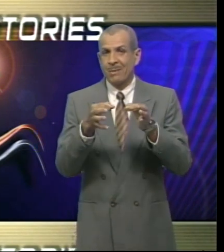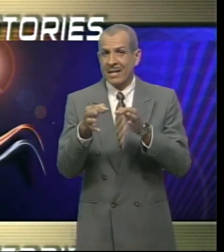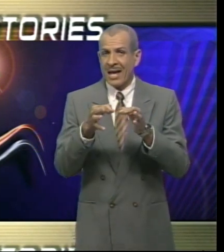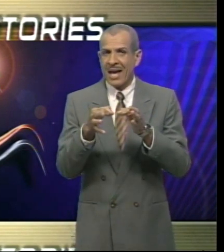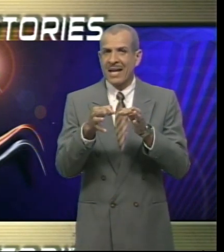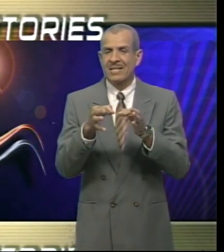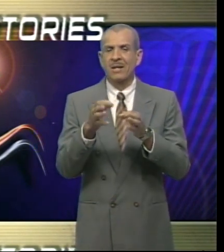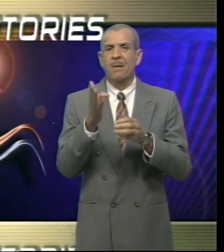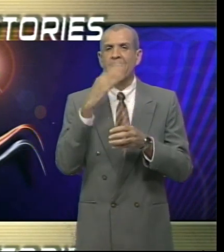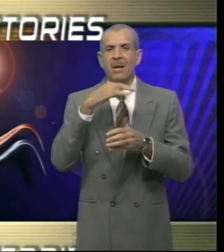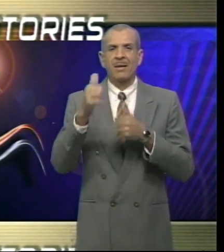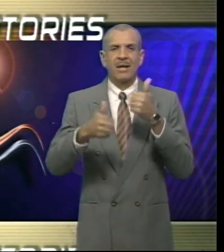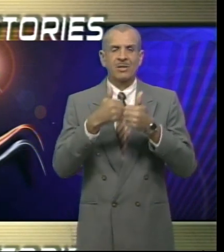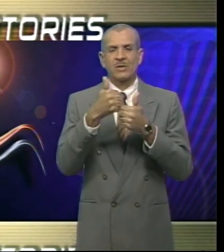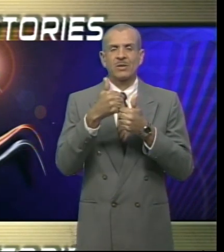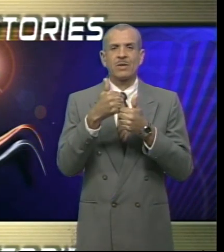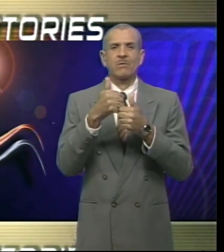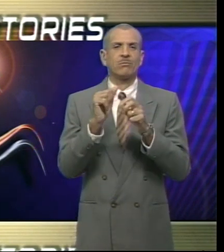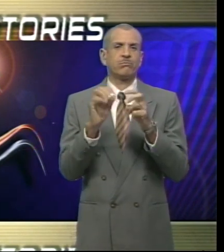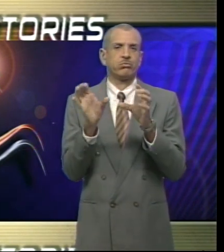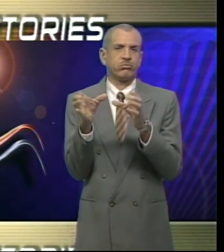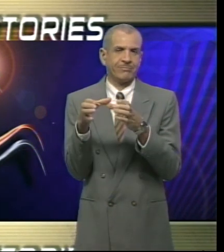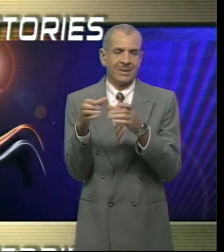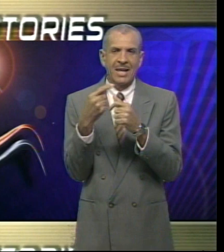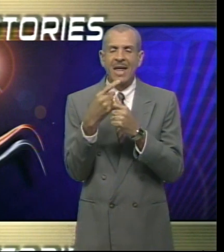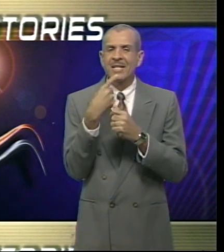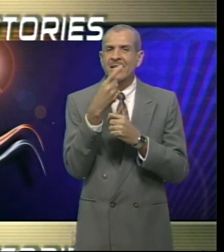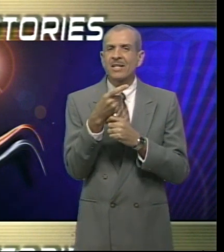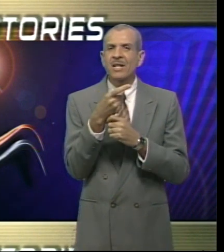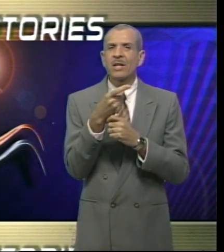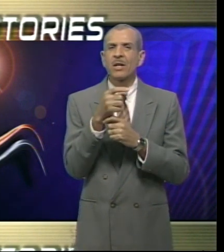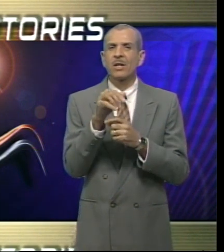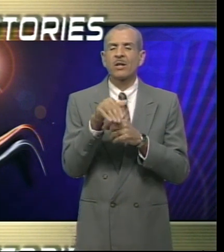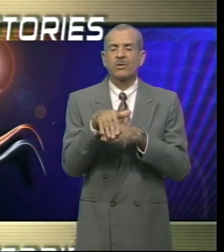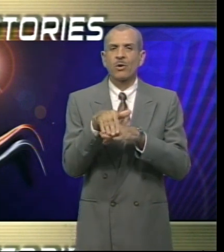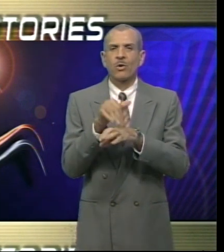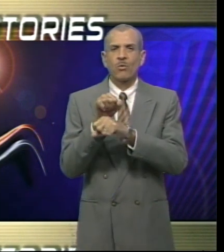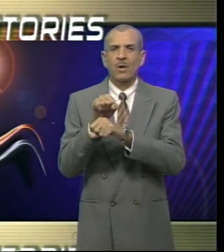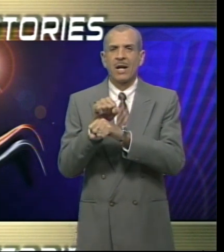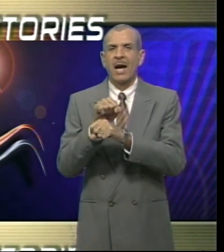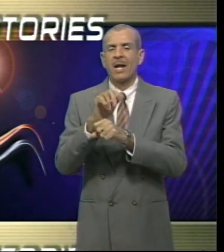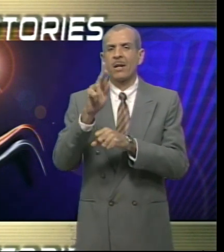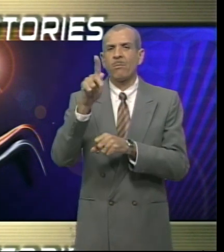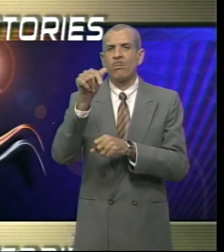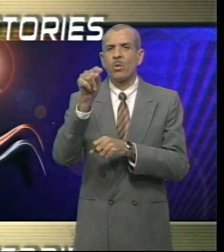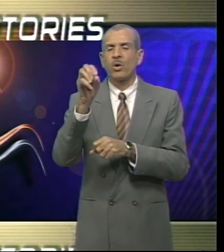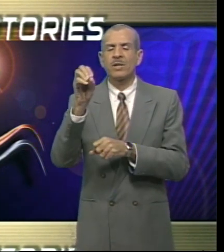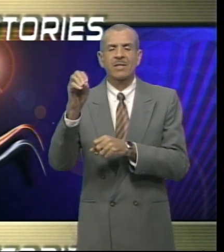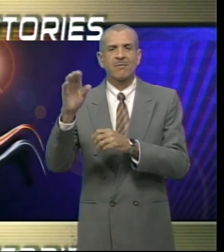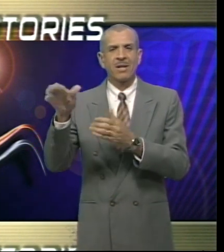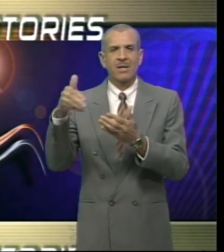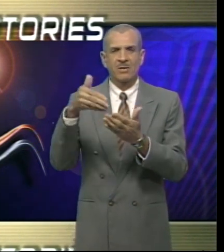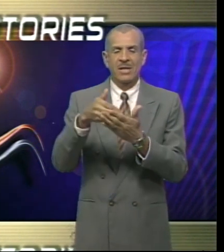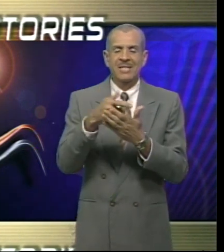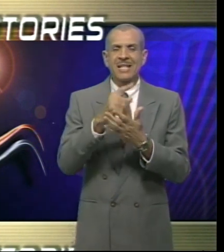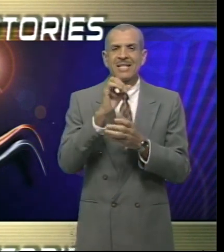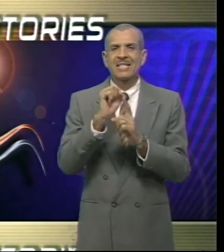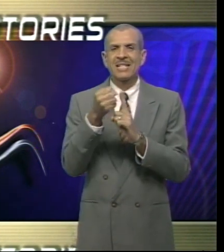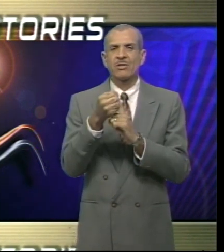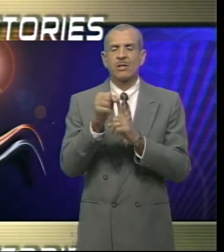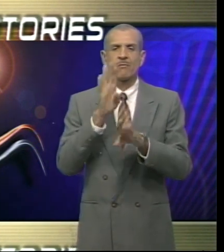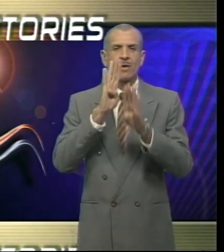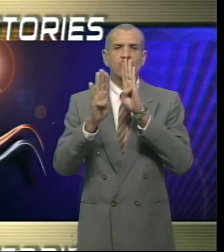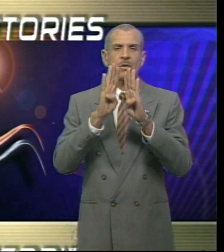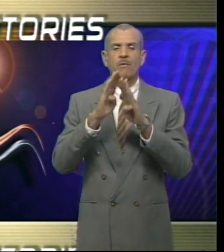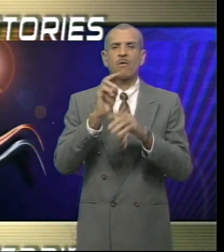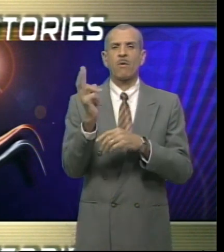as a reckless trade union movement. Commenting specifically on the go-slow at the island's ports of entry, he says the situation is